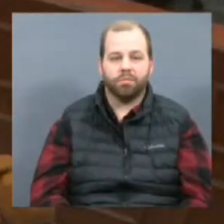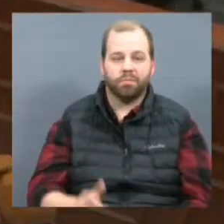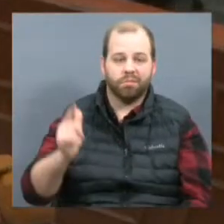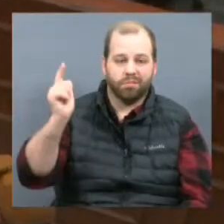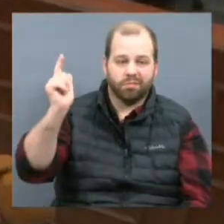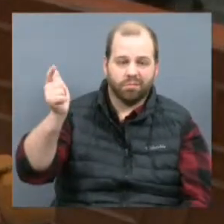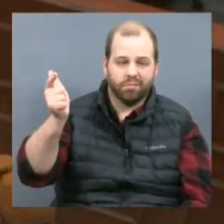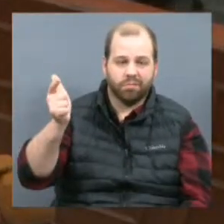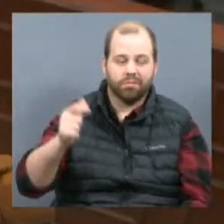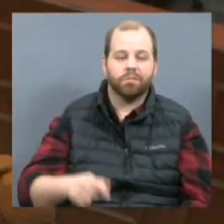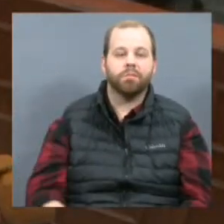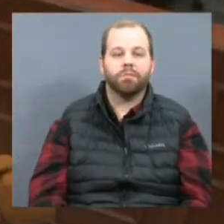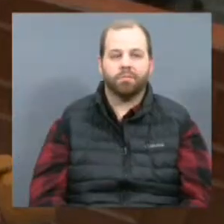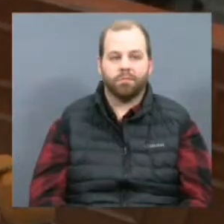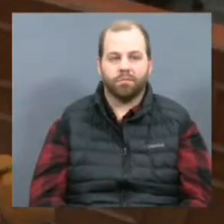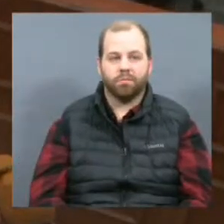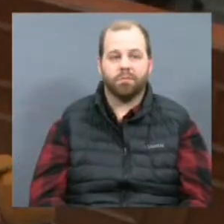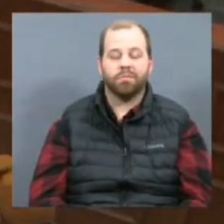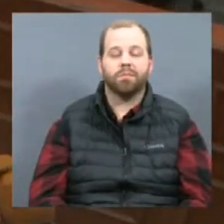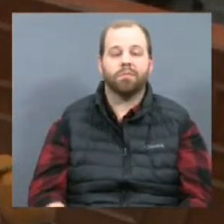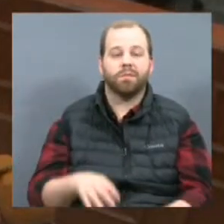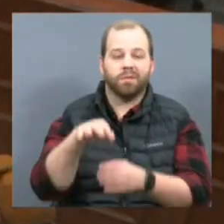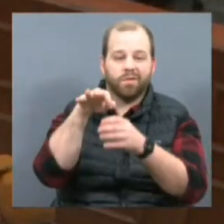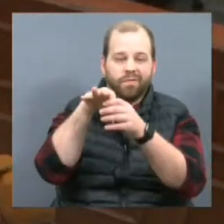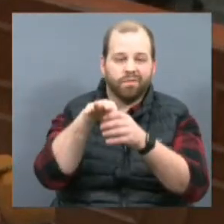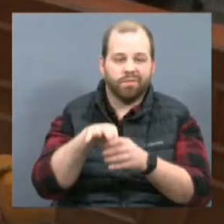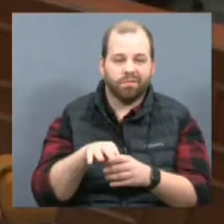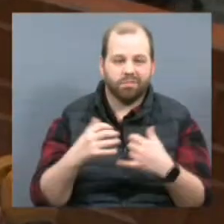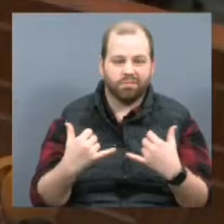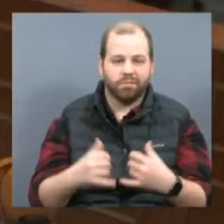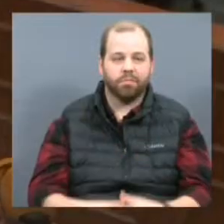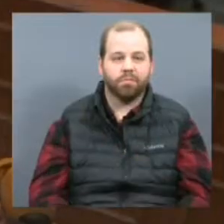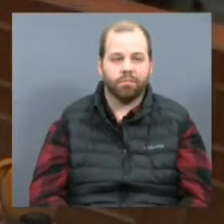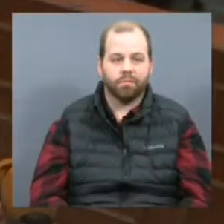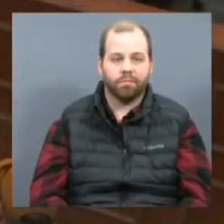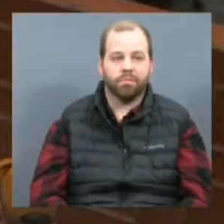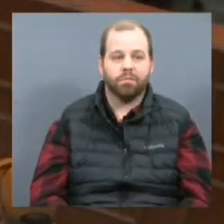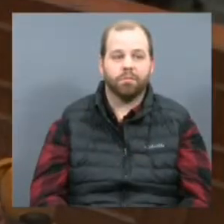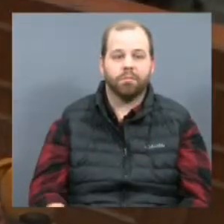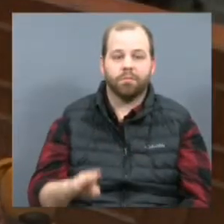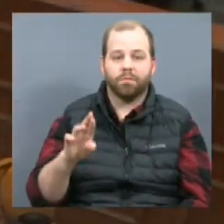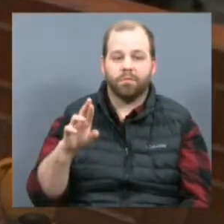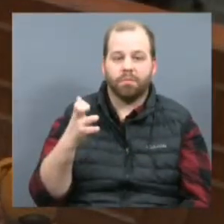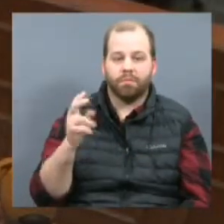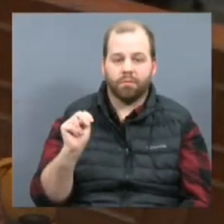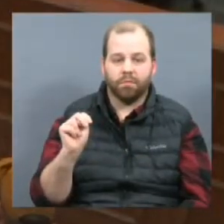Second. and a second. Can I get a roll call vote, please? Commissioner Brown?